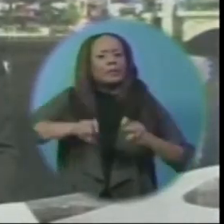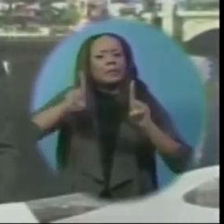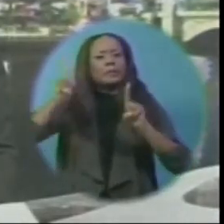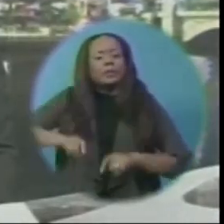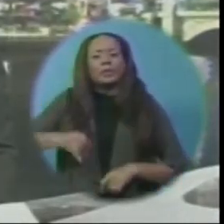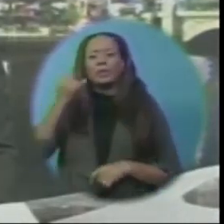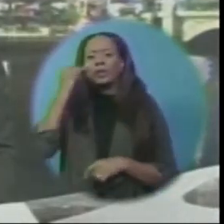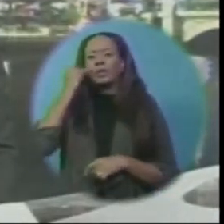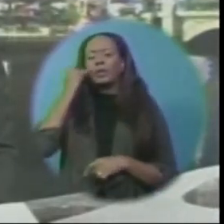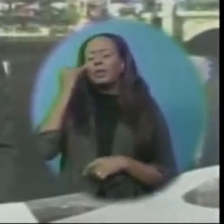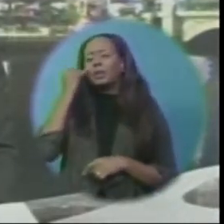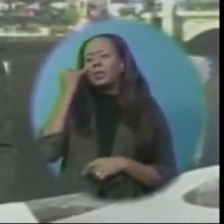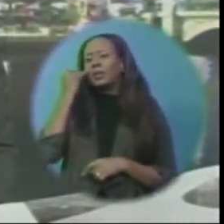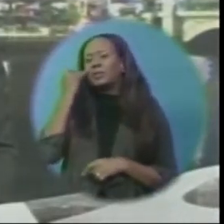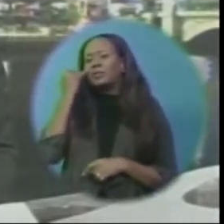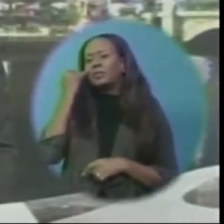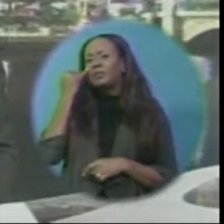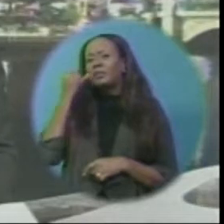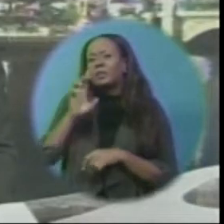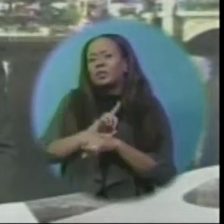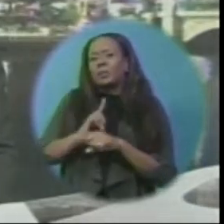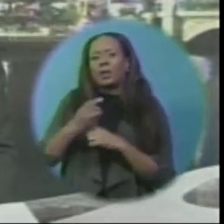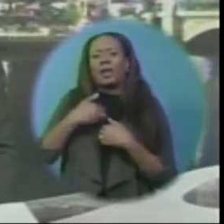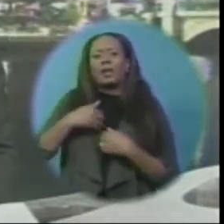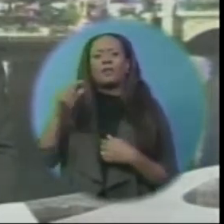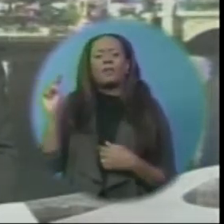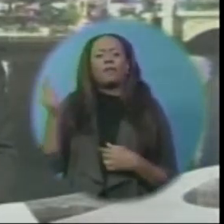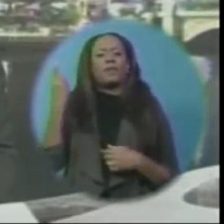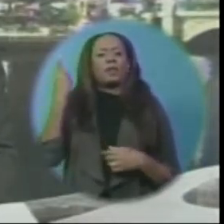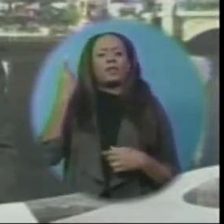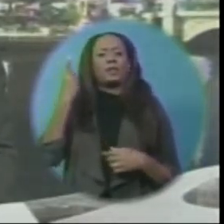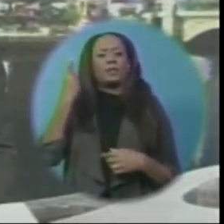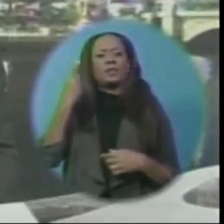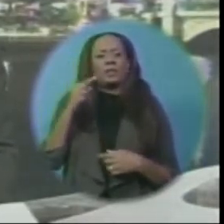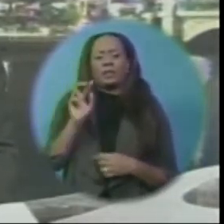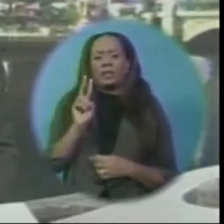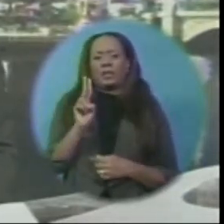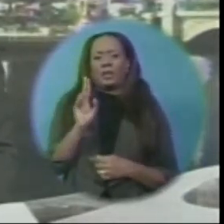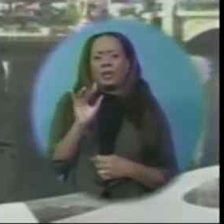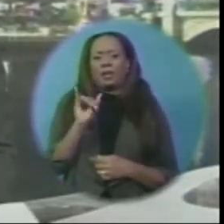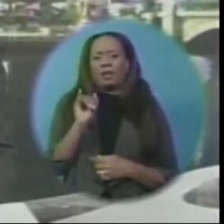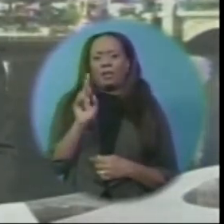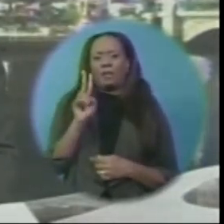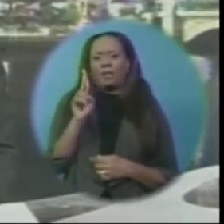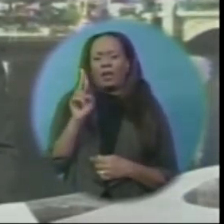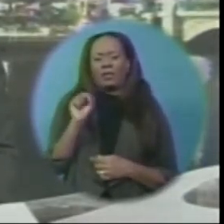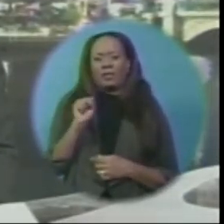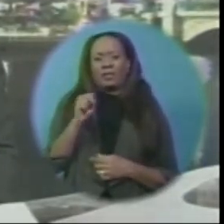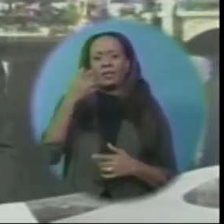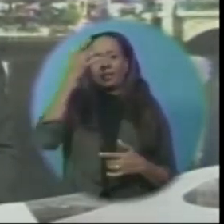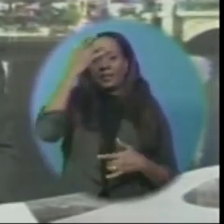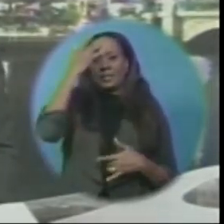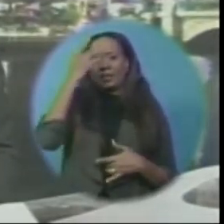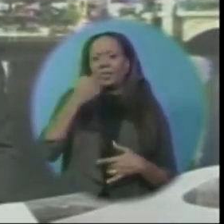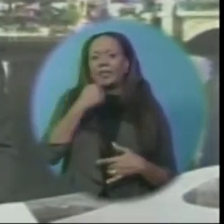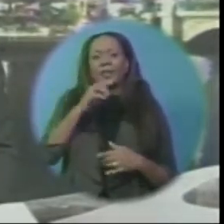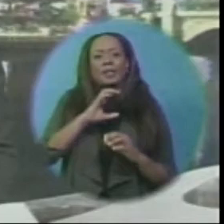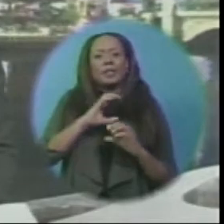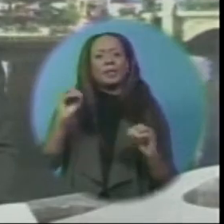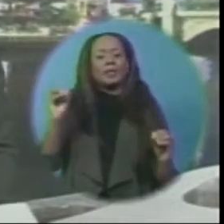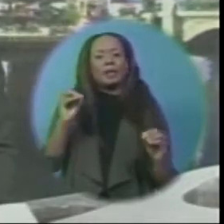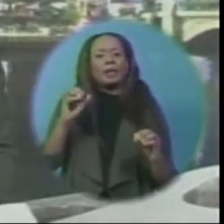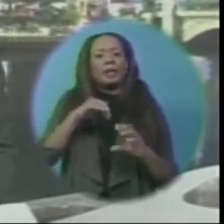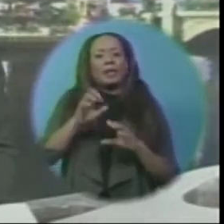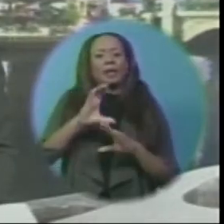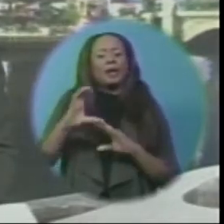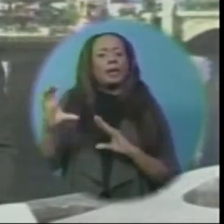to determine whether the island had registered its first case of the virus. Dr. Johnson said there had been no cases in the Caribbean in